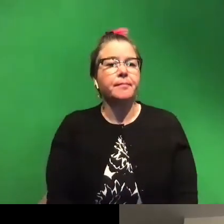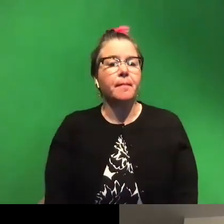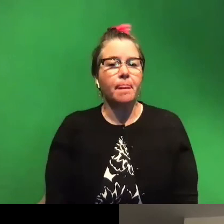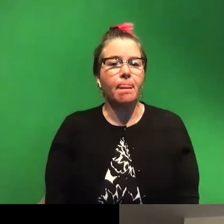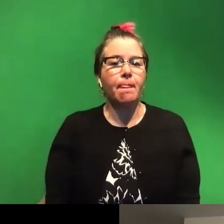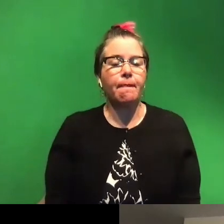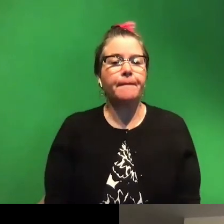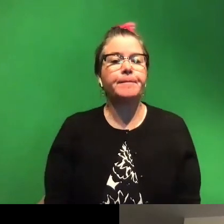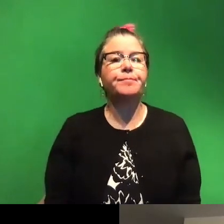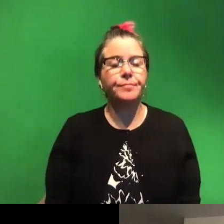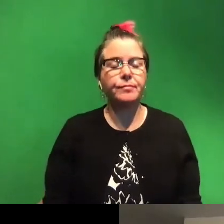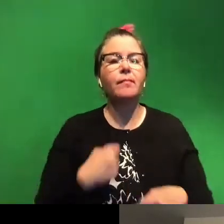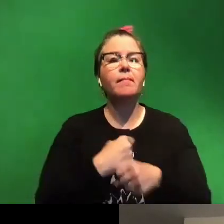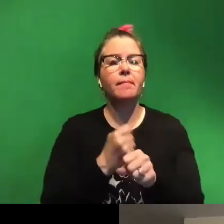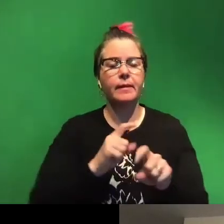So they do produce different